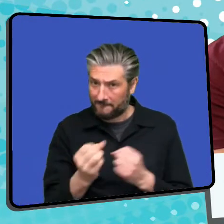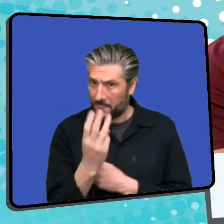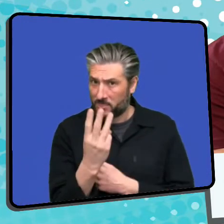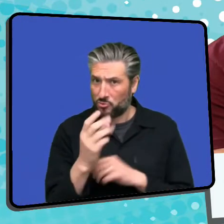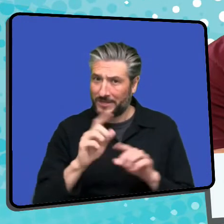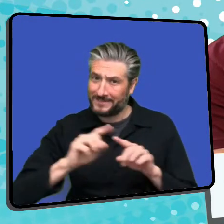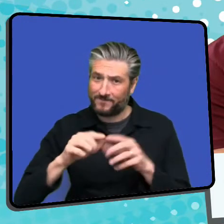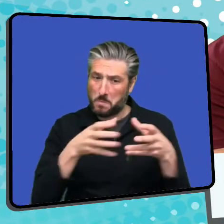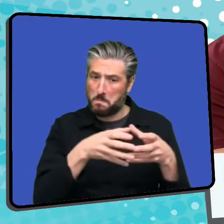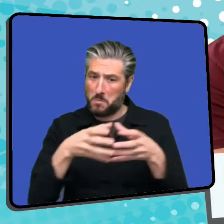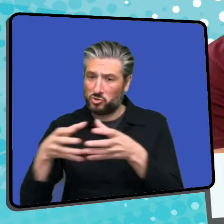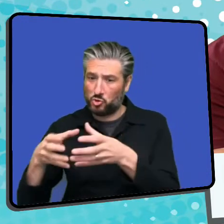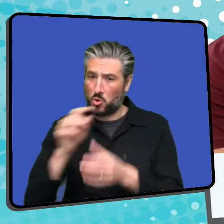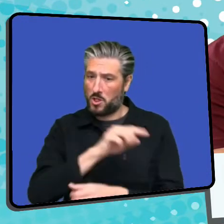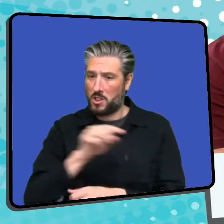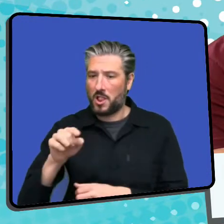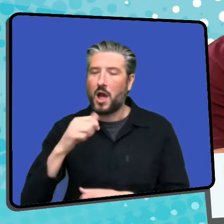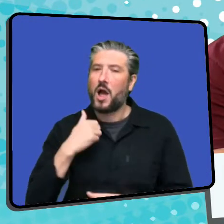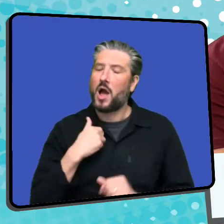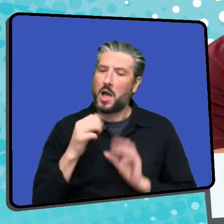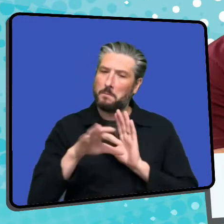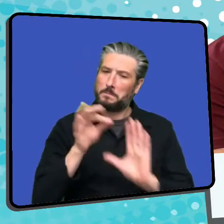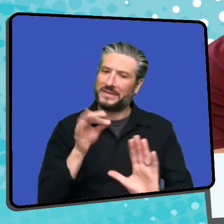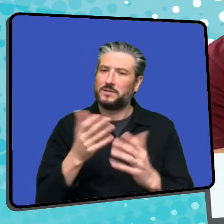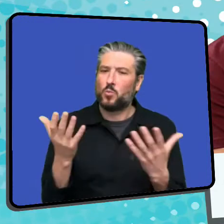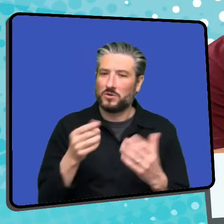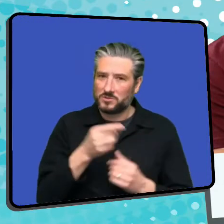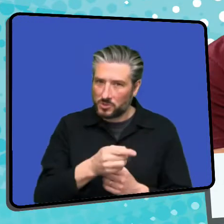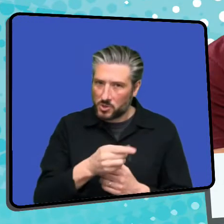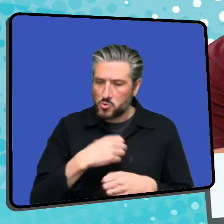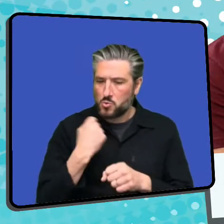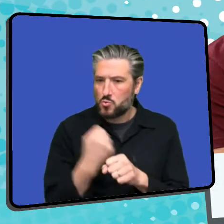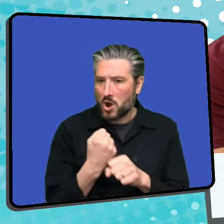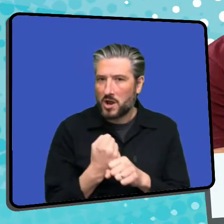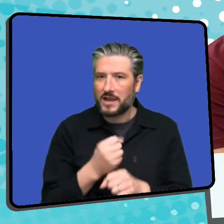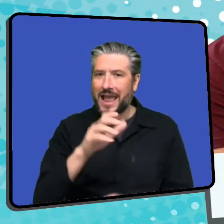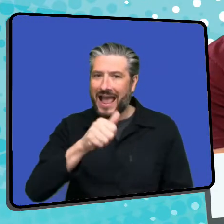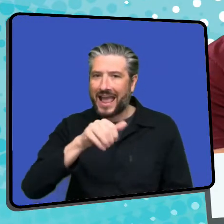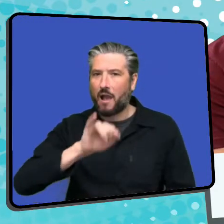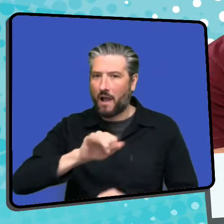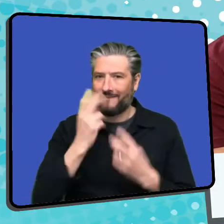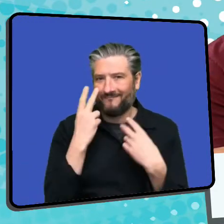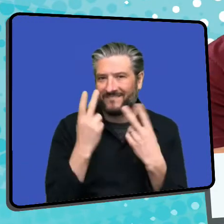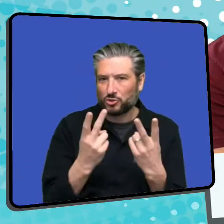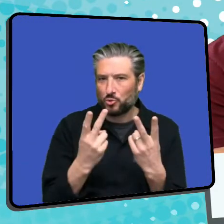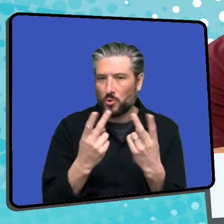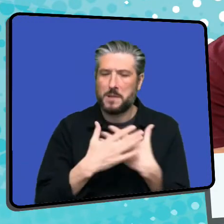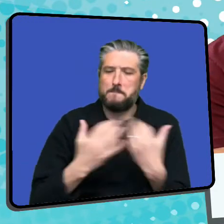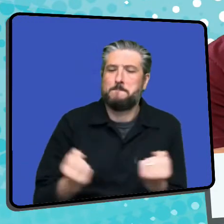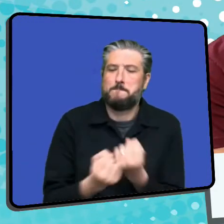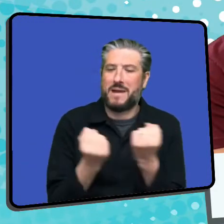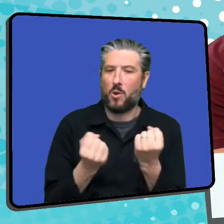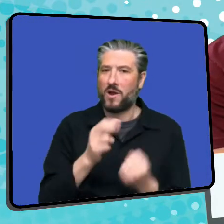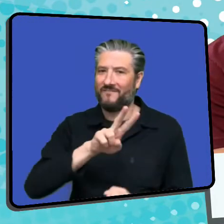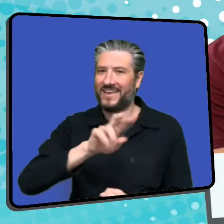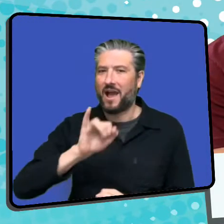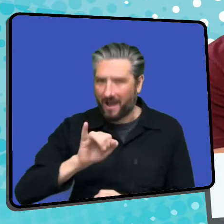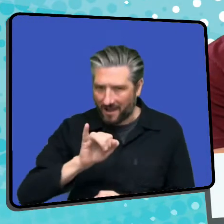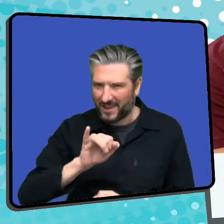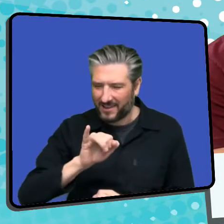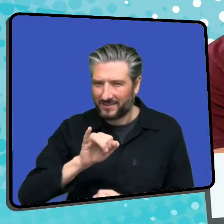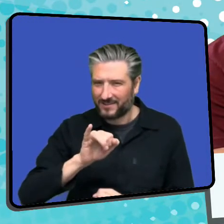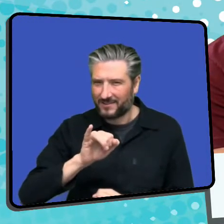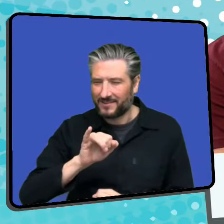chose the Working with AI Visuals in Power BI. Akanksha talked about that amazing project that she worked on, and that actually